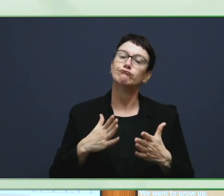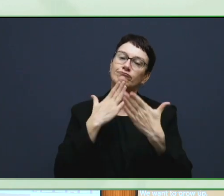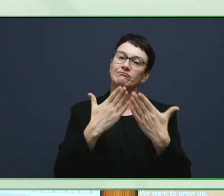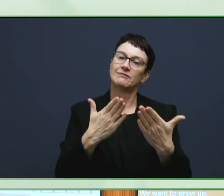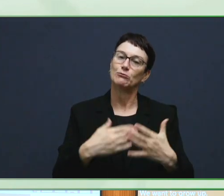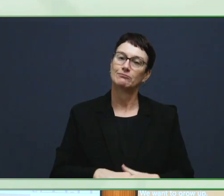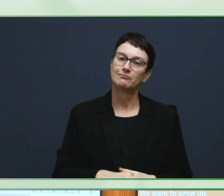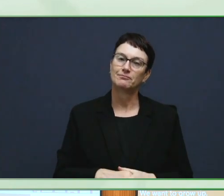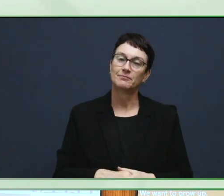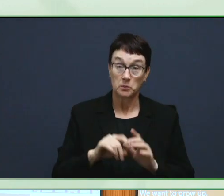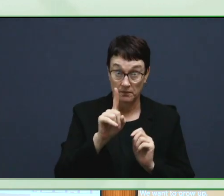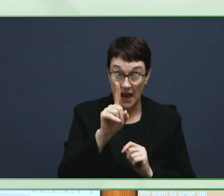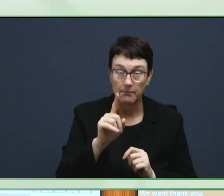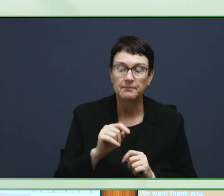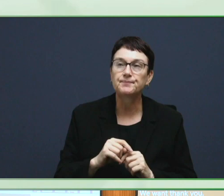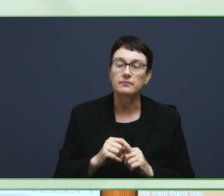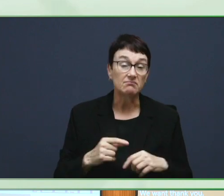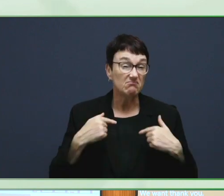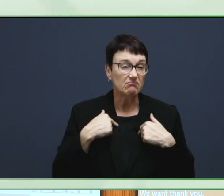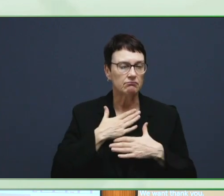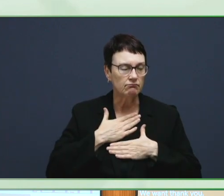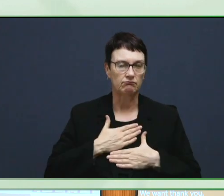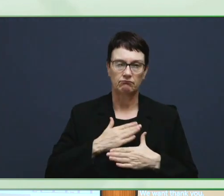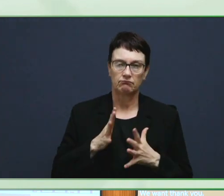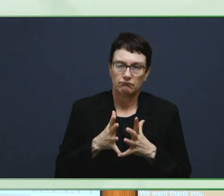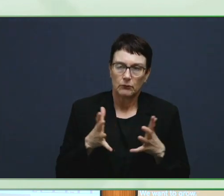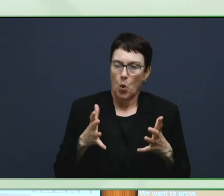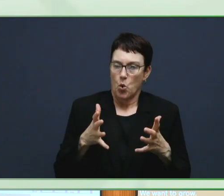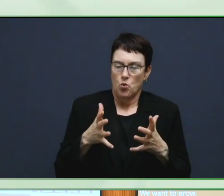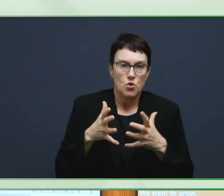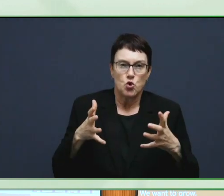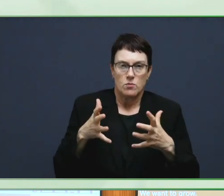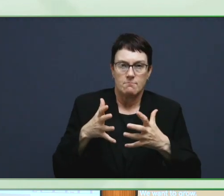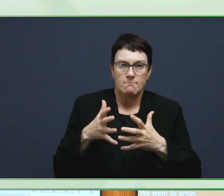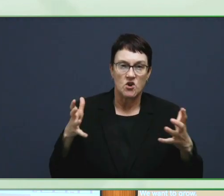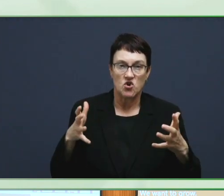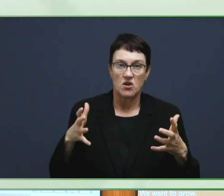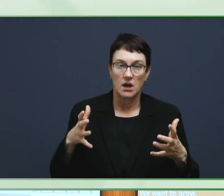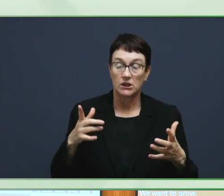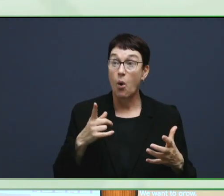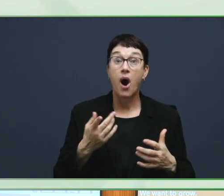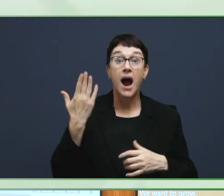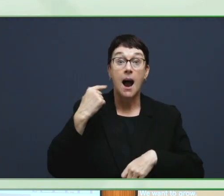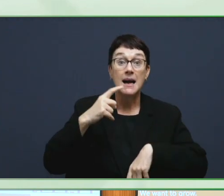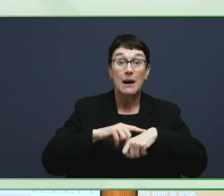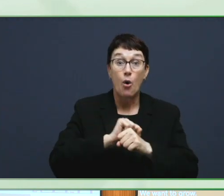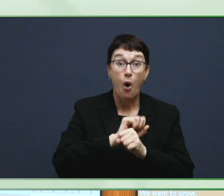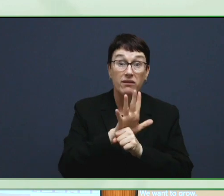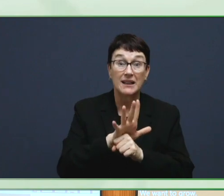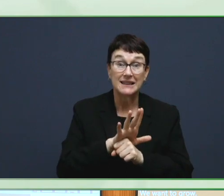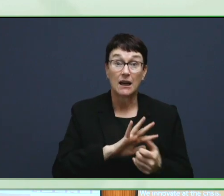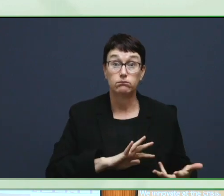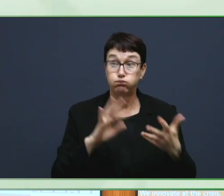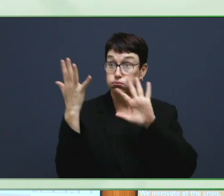We want to grow. We innovate at the crisis. We have